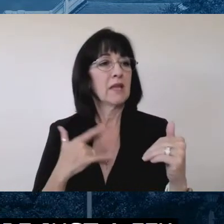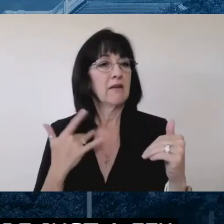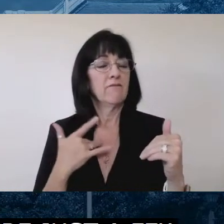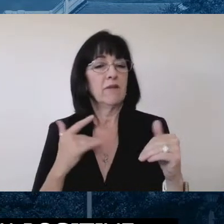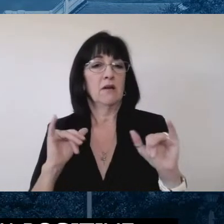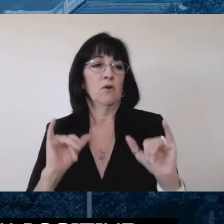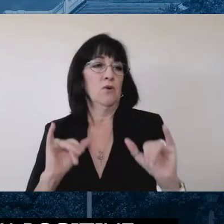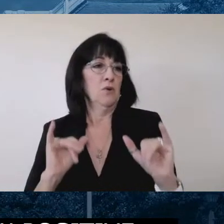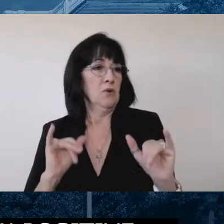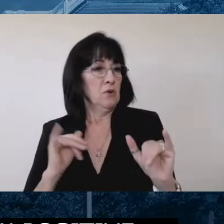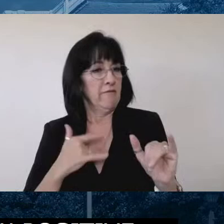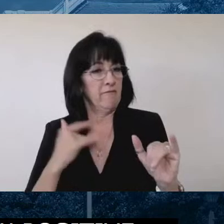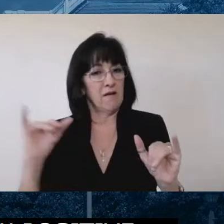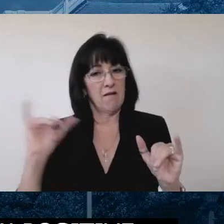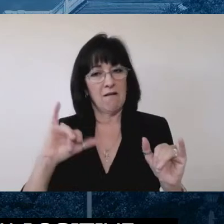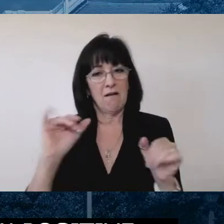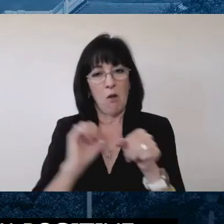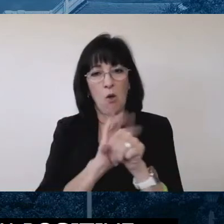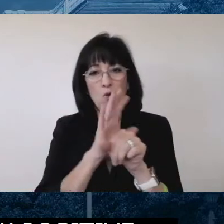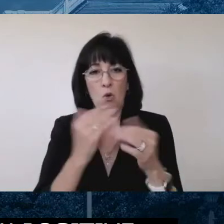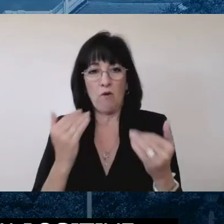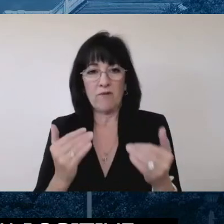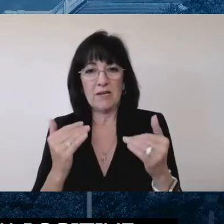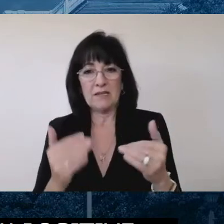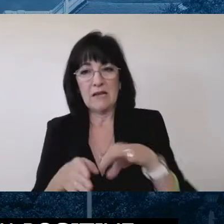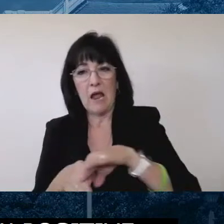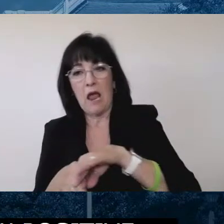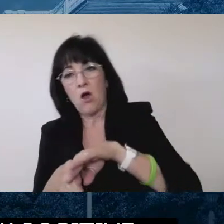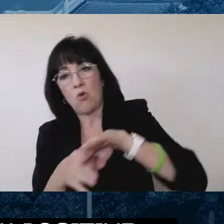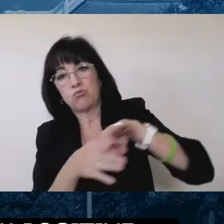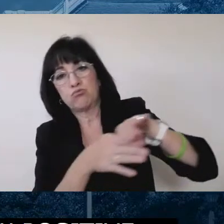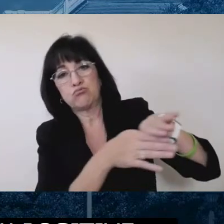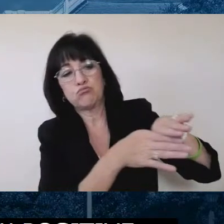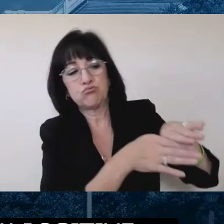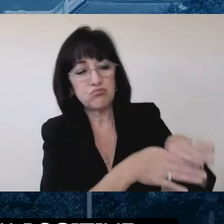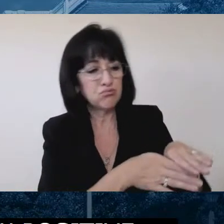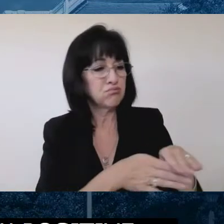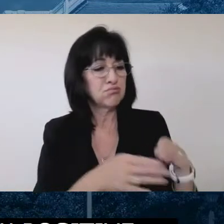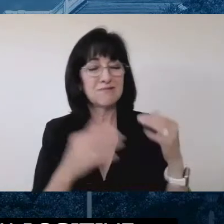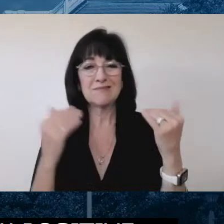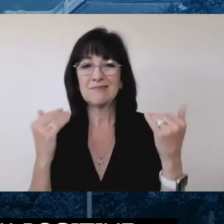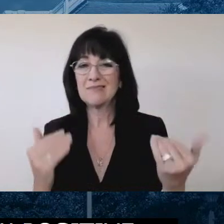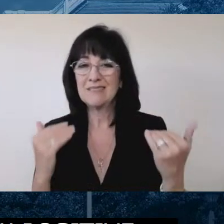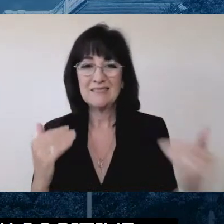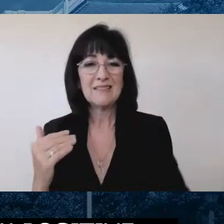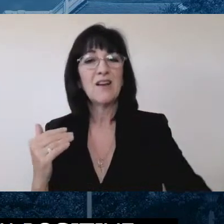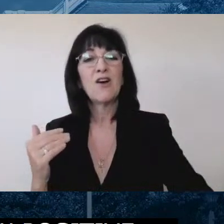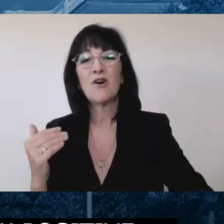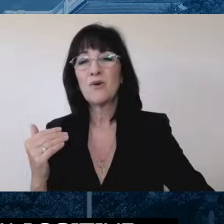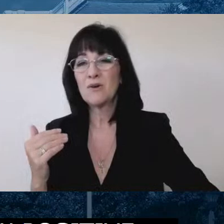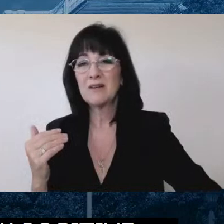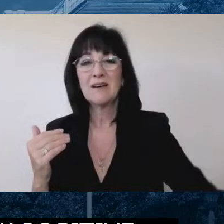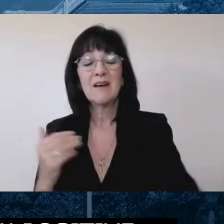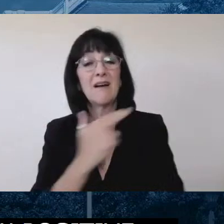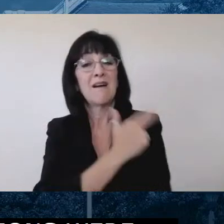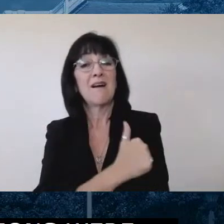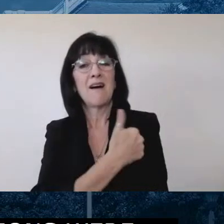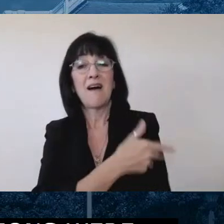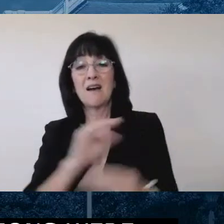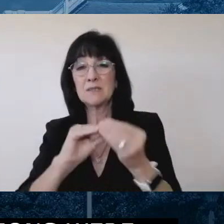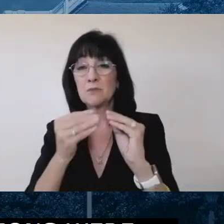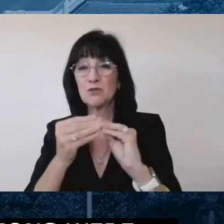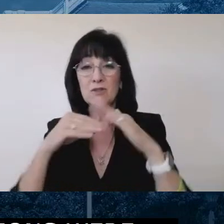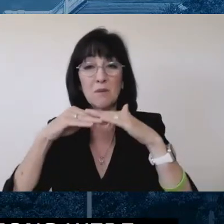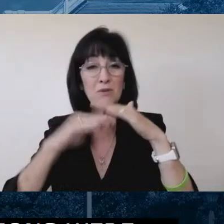20% positive on our testing was 1% or less. Hospitalizations were below 20, and now